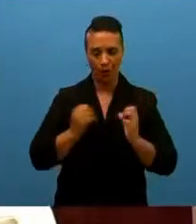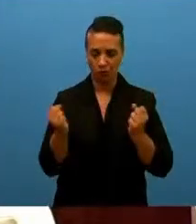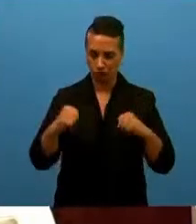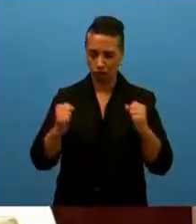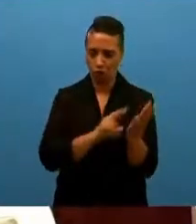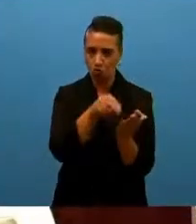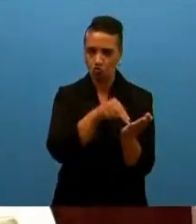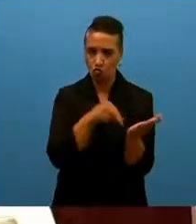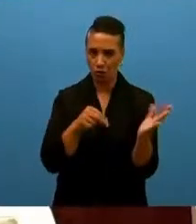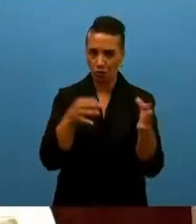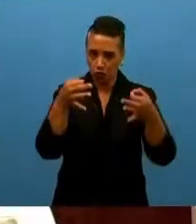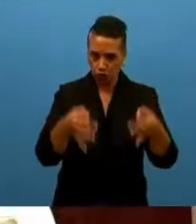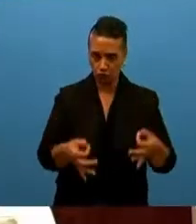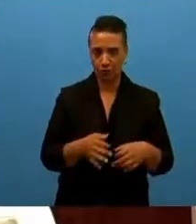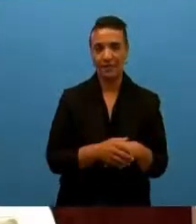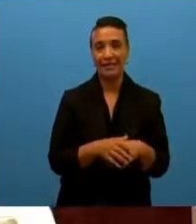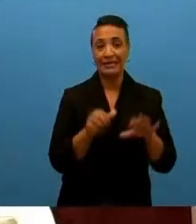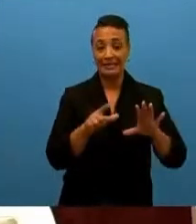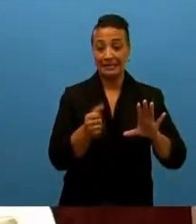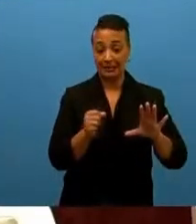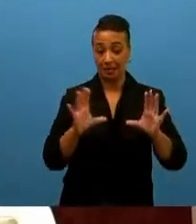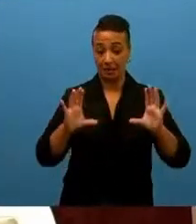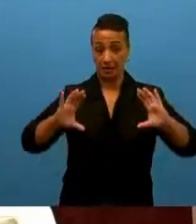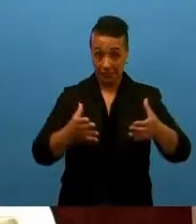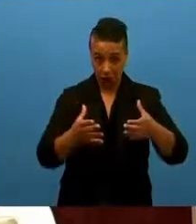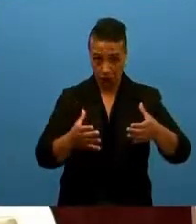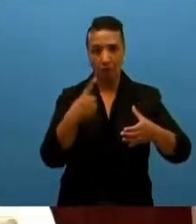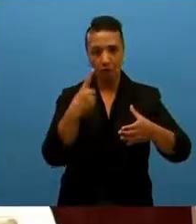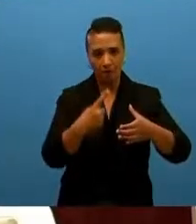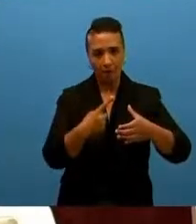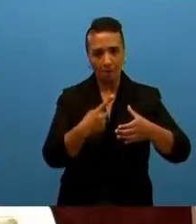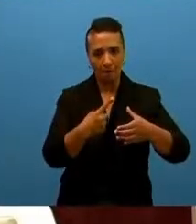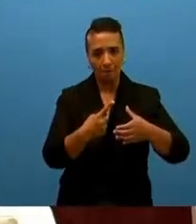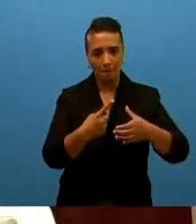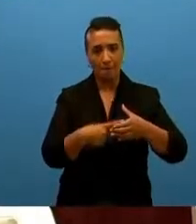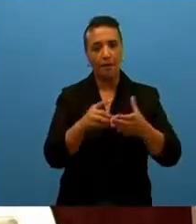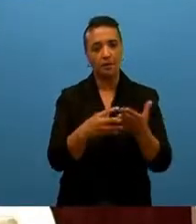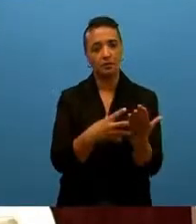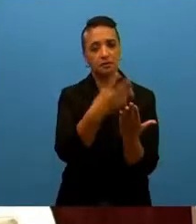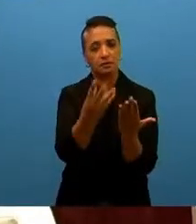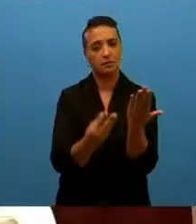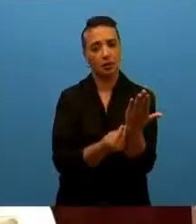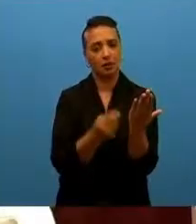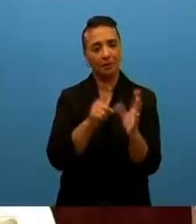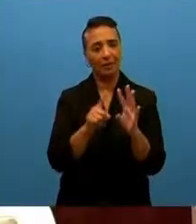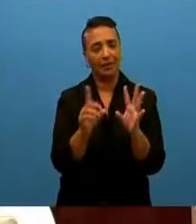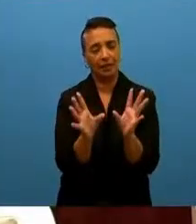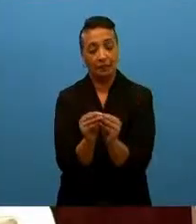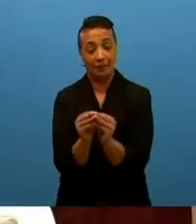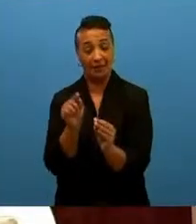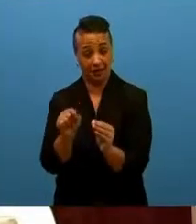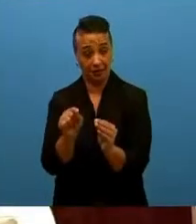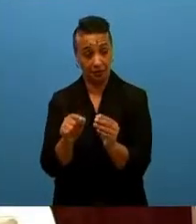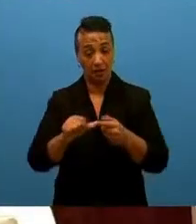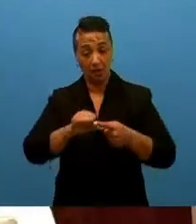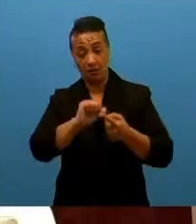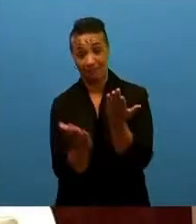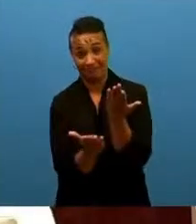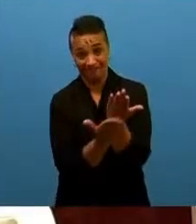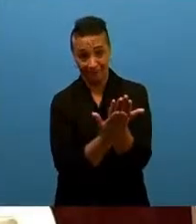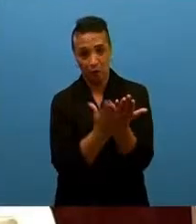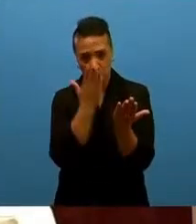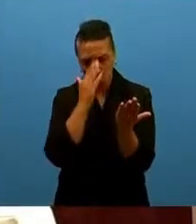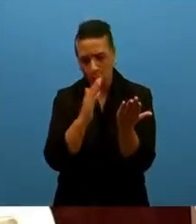the Council's 16 sessions and adding the outcome of the intersessional meetings as the next document for